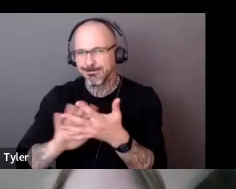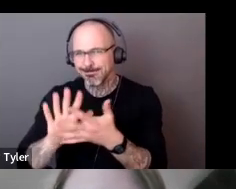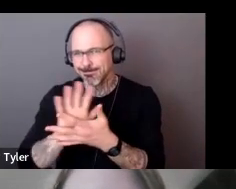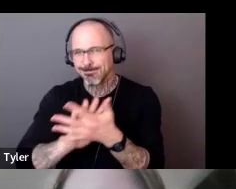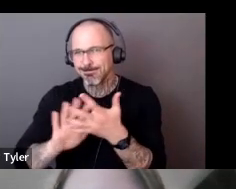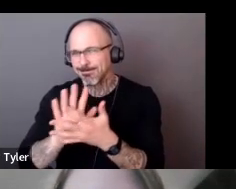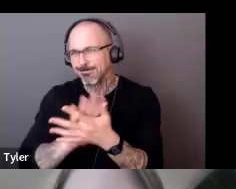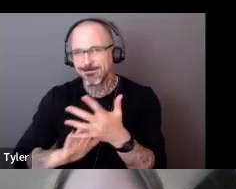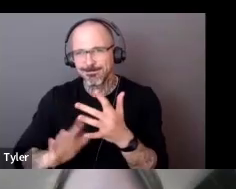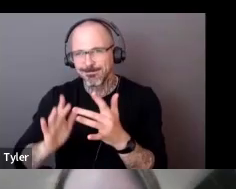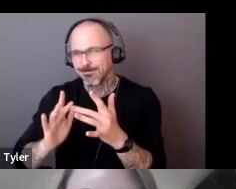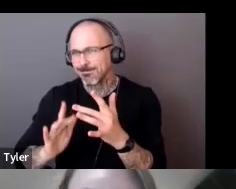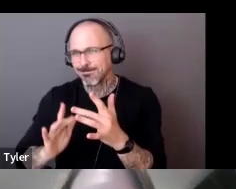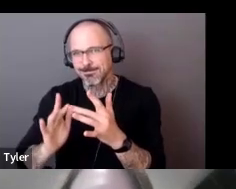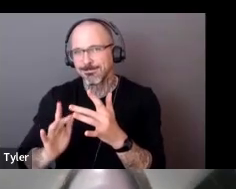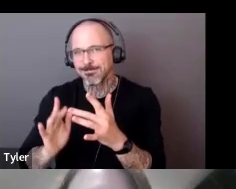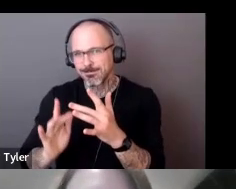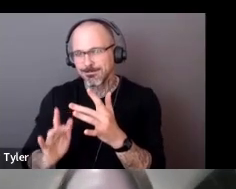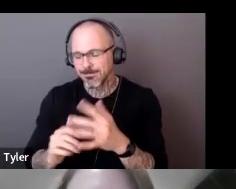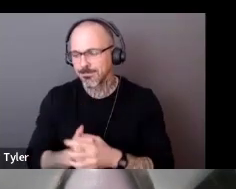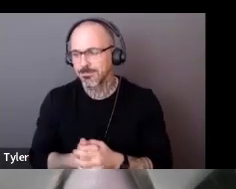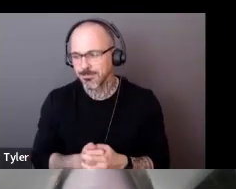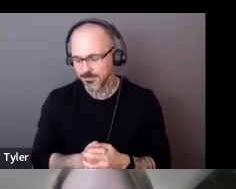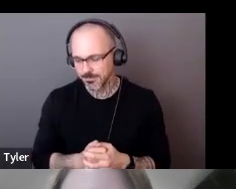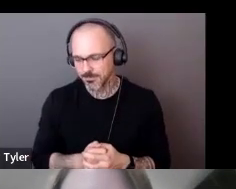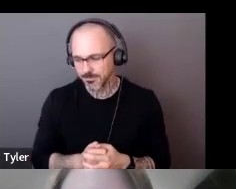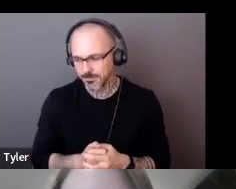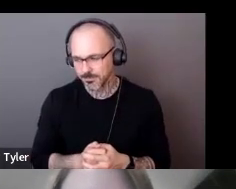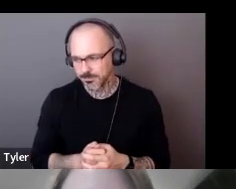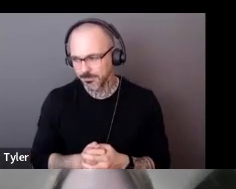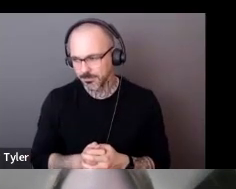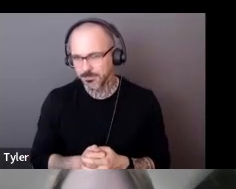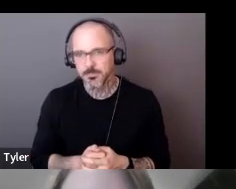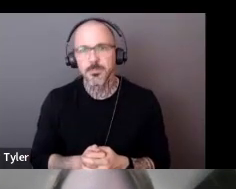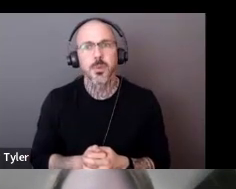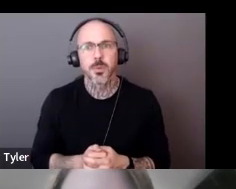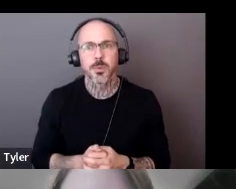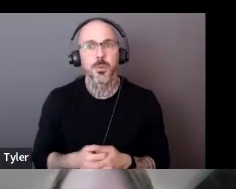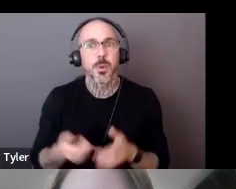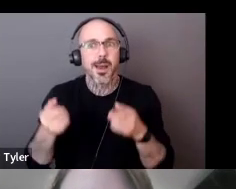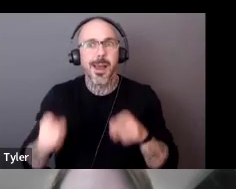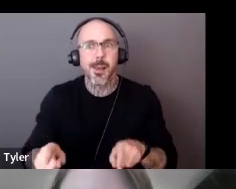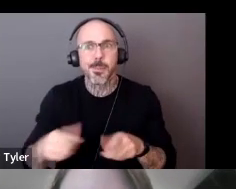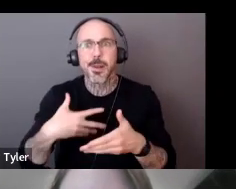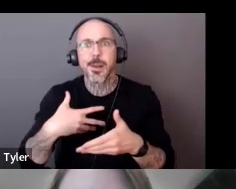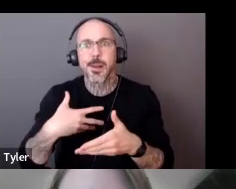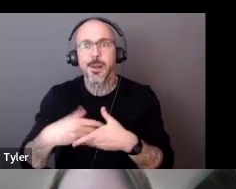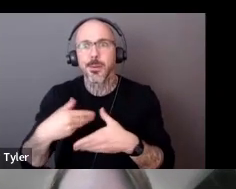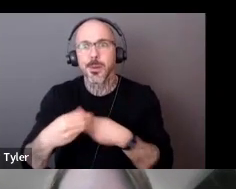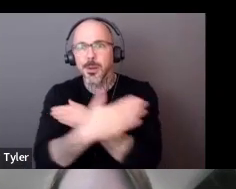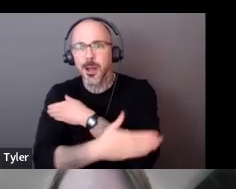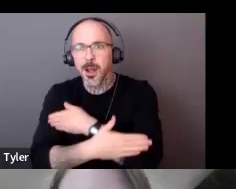doors to people from other countries is everybody's affair, and it can happen to anybody.